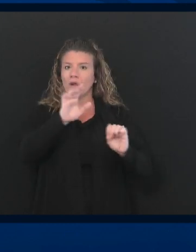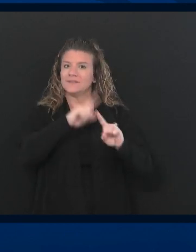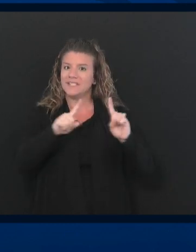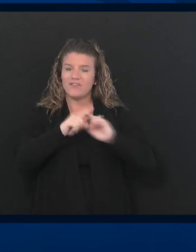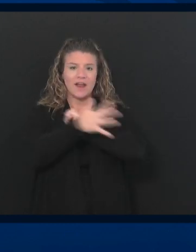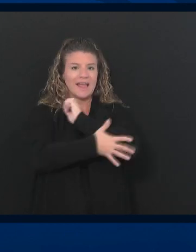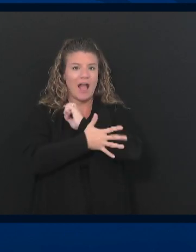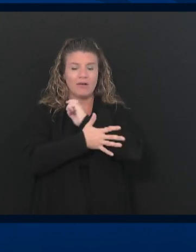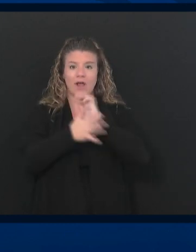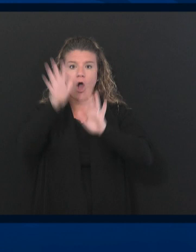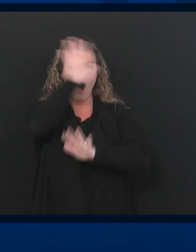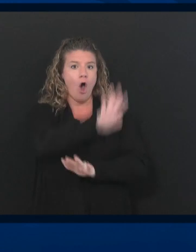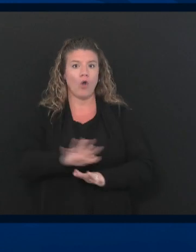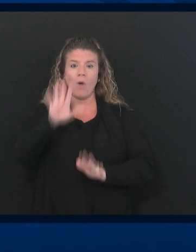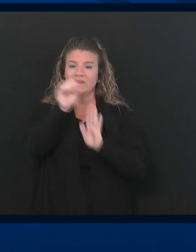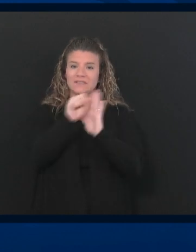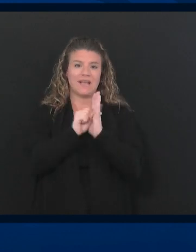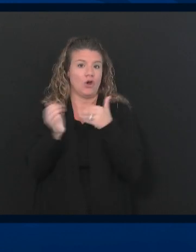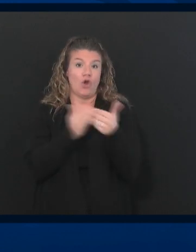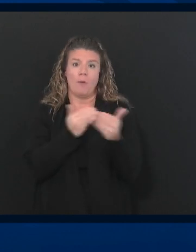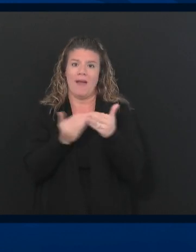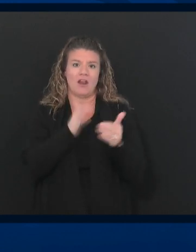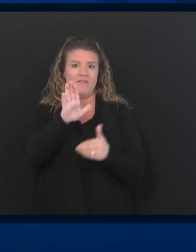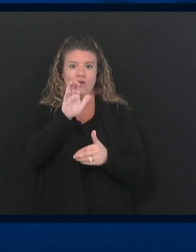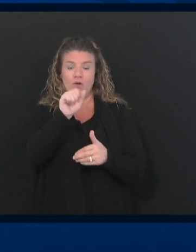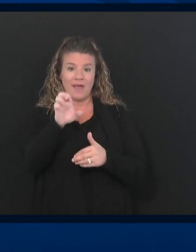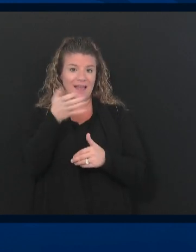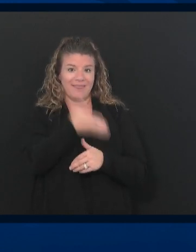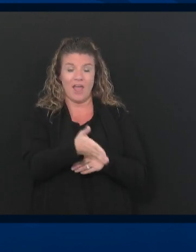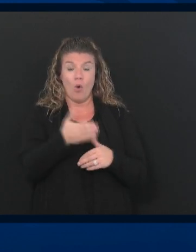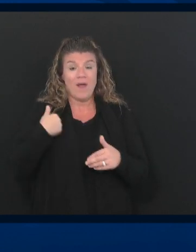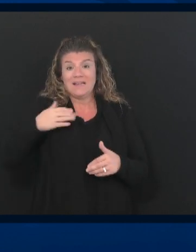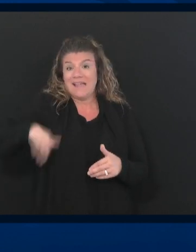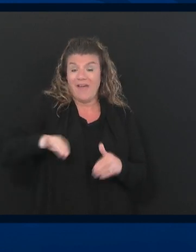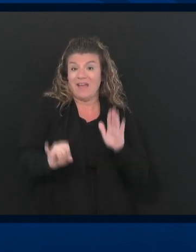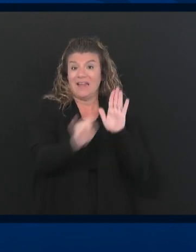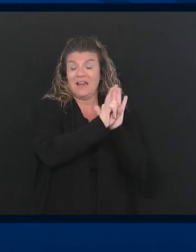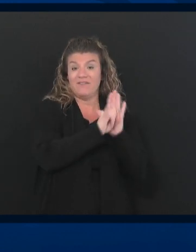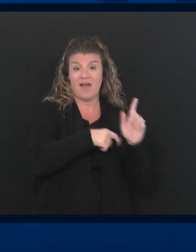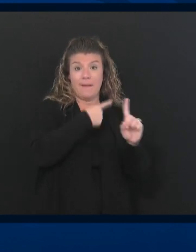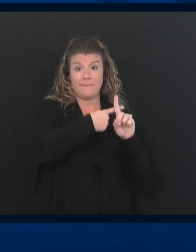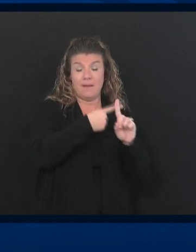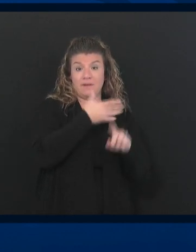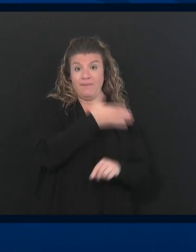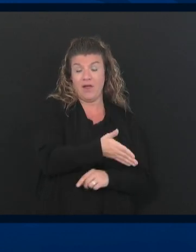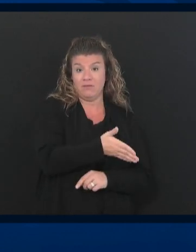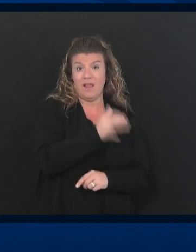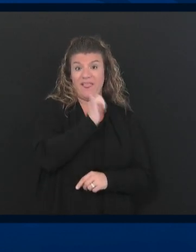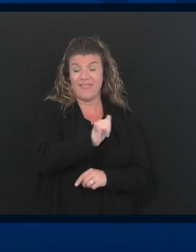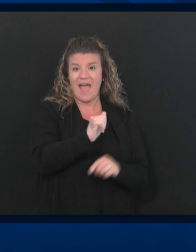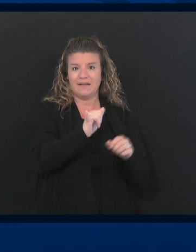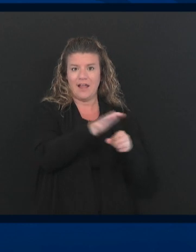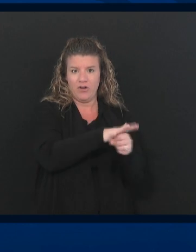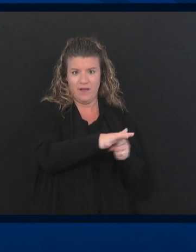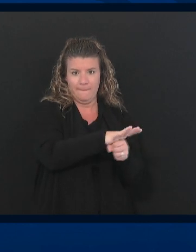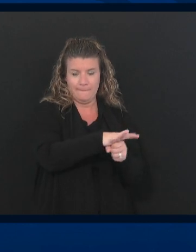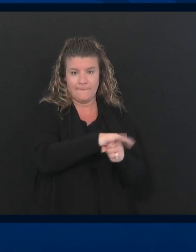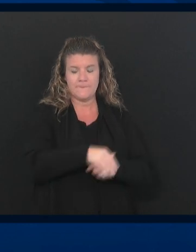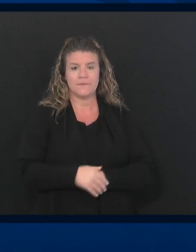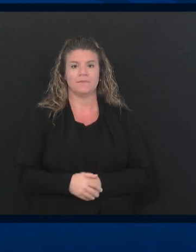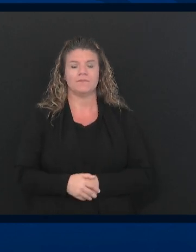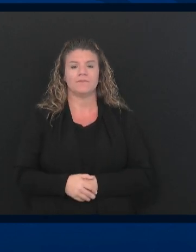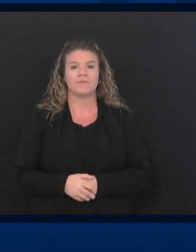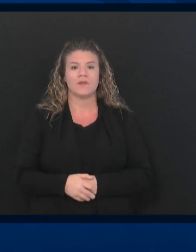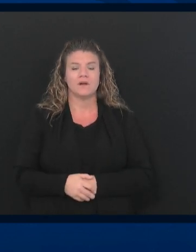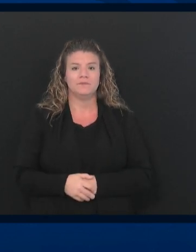have anywhere else across the state. But it just has not identified a positive case in a resident from that jurisdiction.